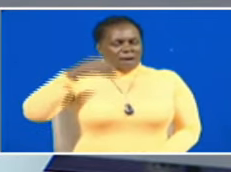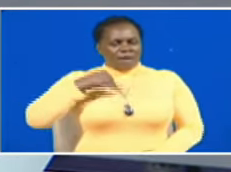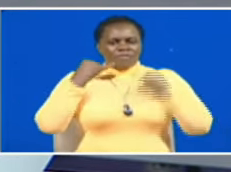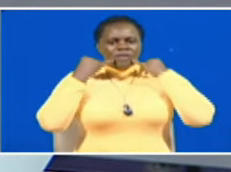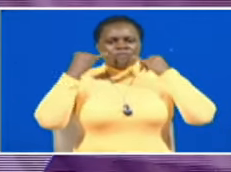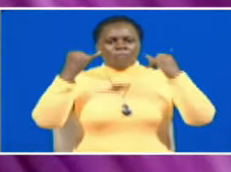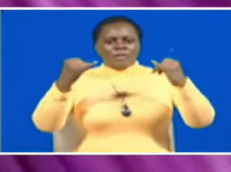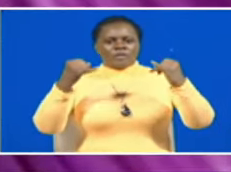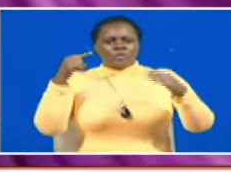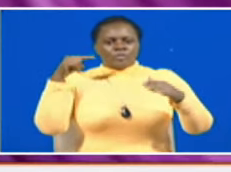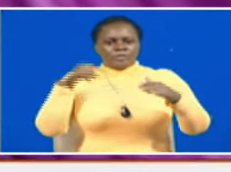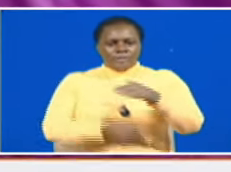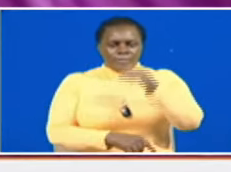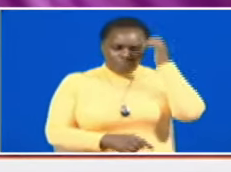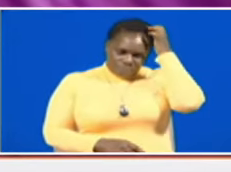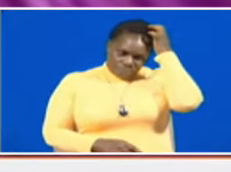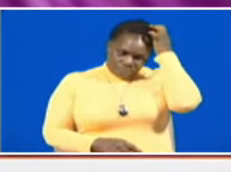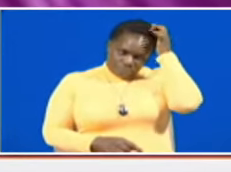details.